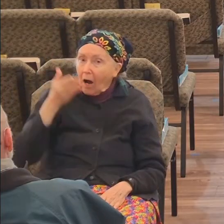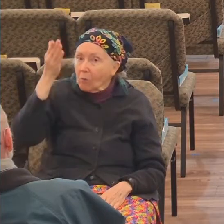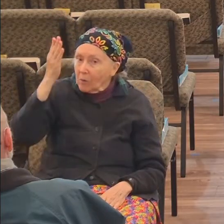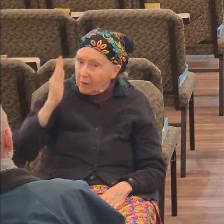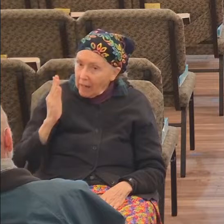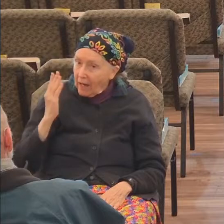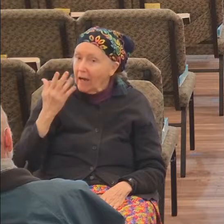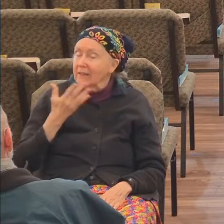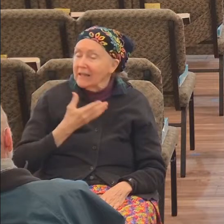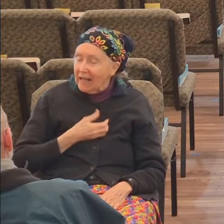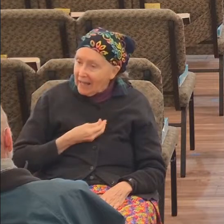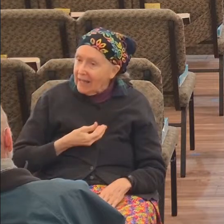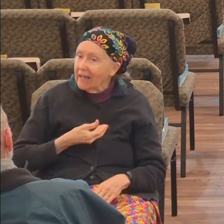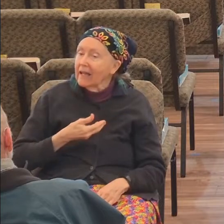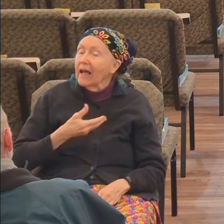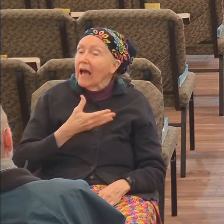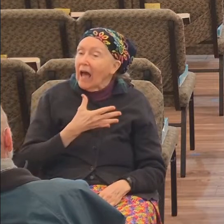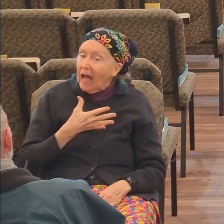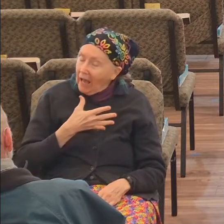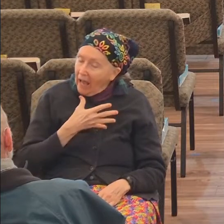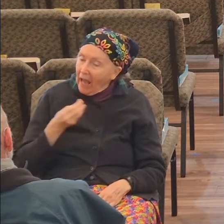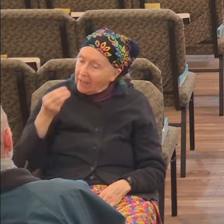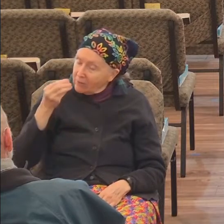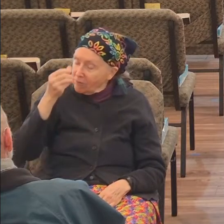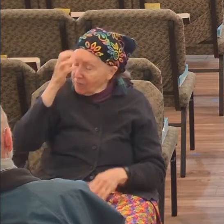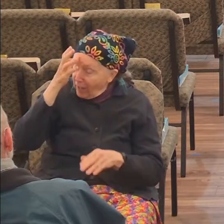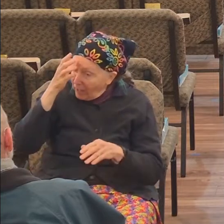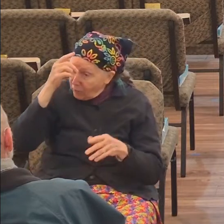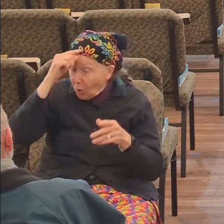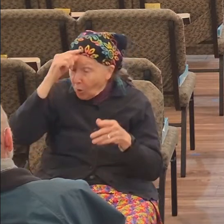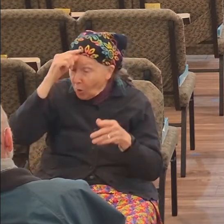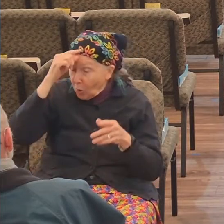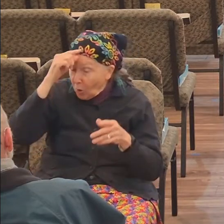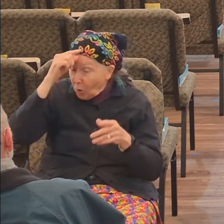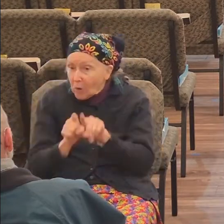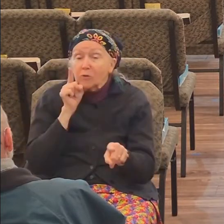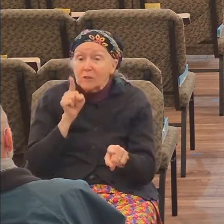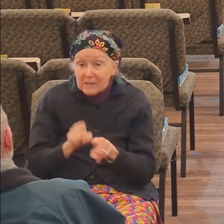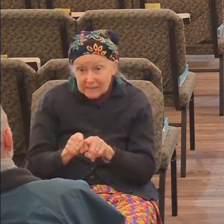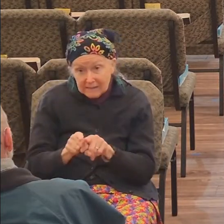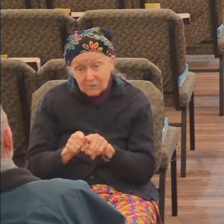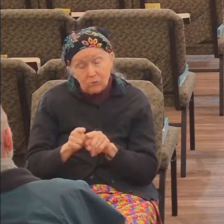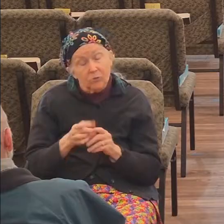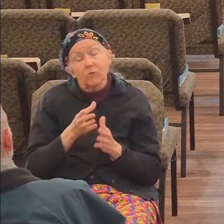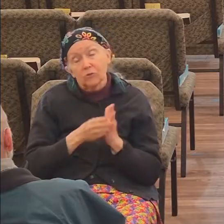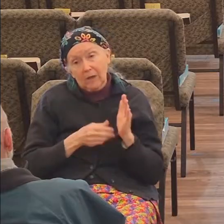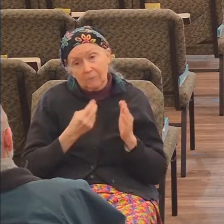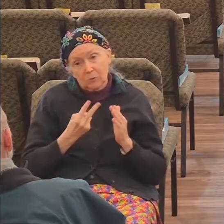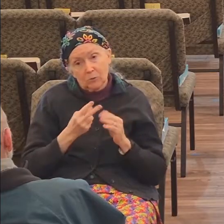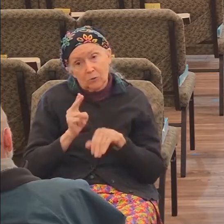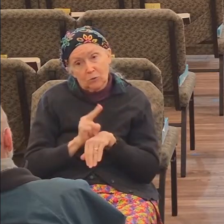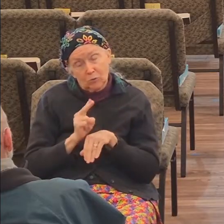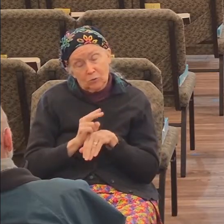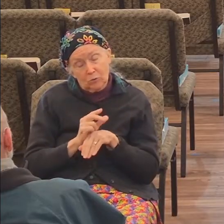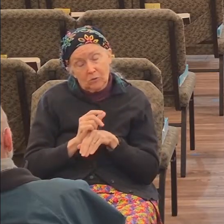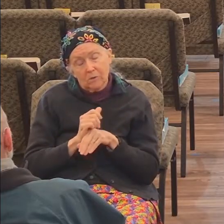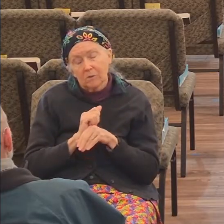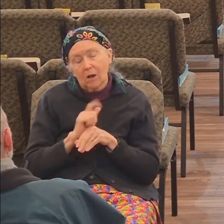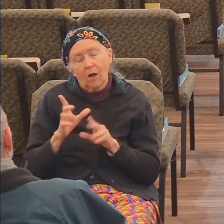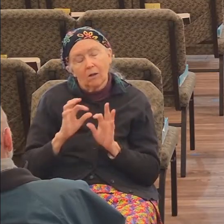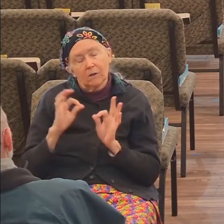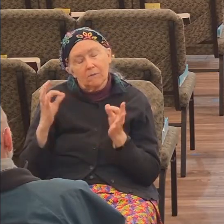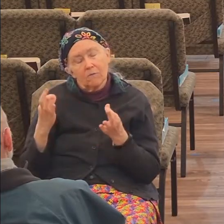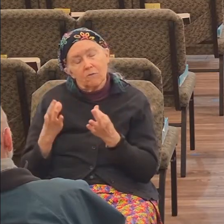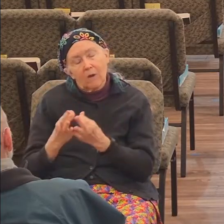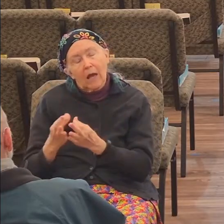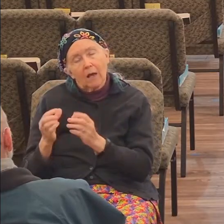Father, brothers and sisters. You go to chapter 2, he uses all these family metaphors.